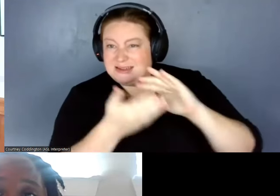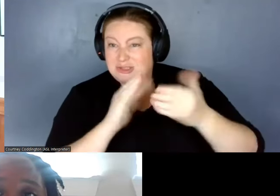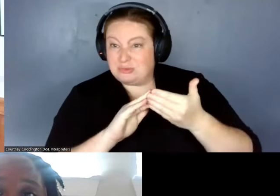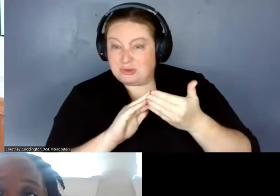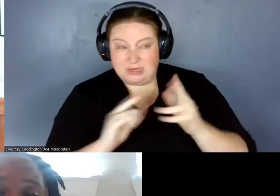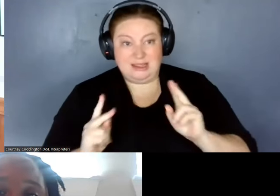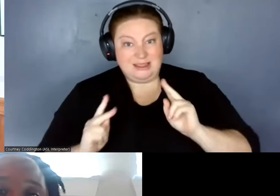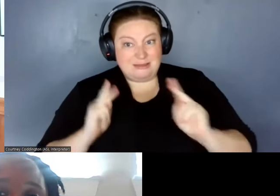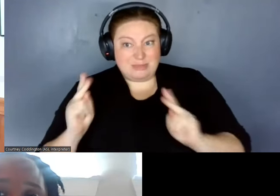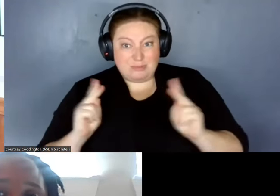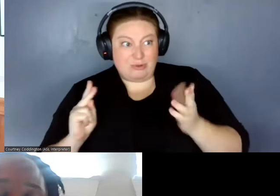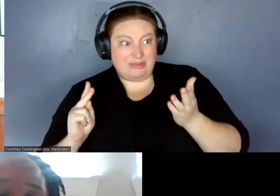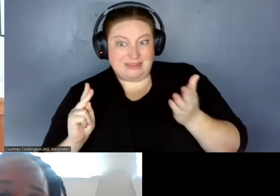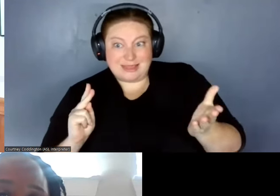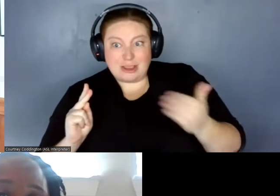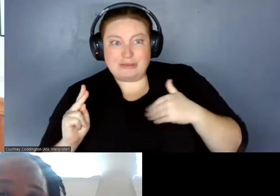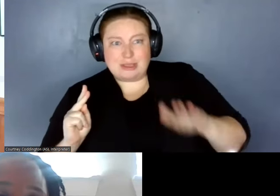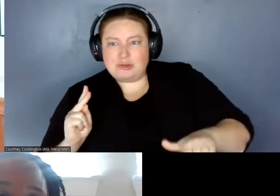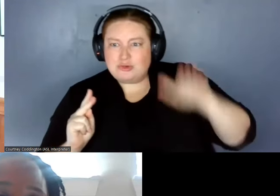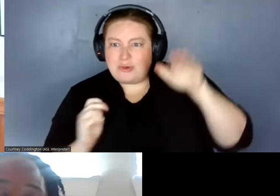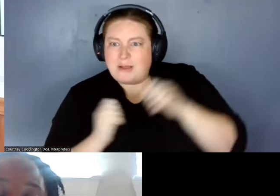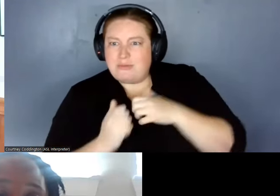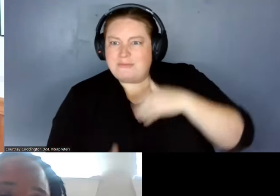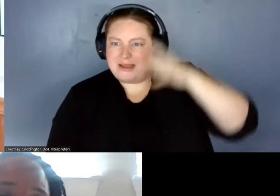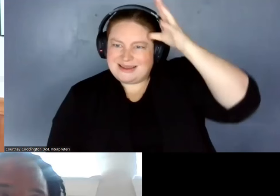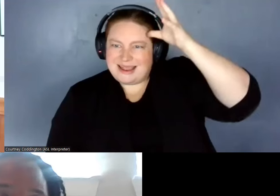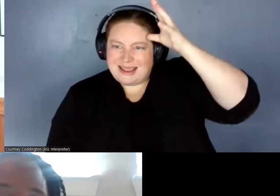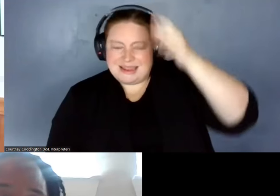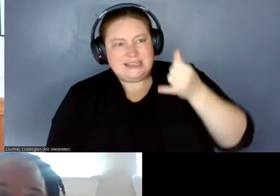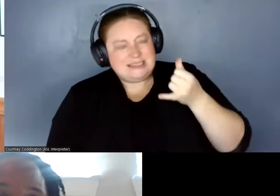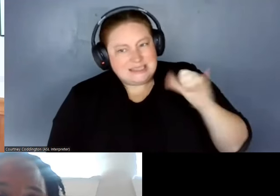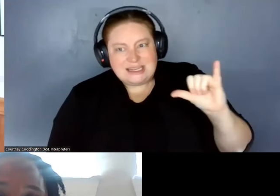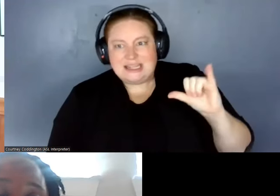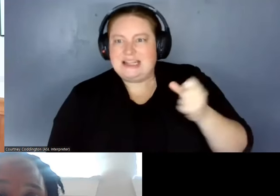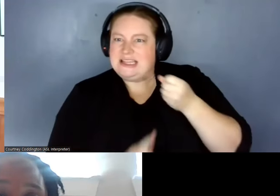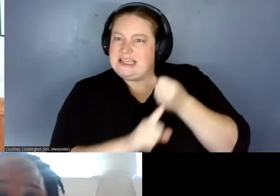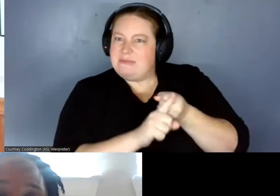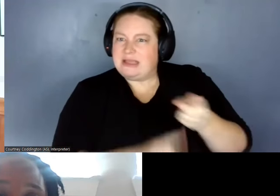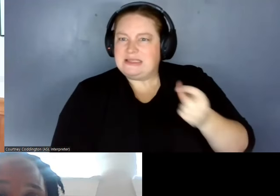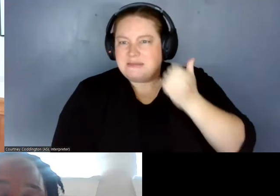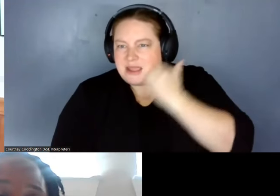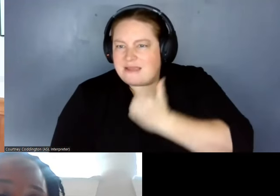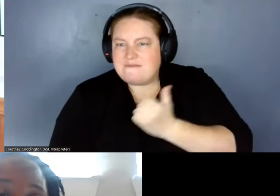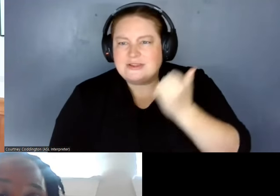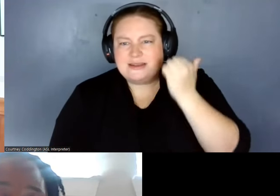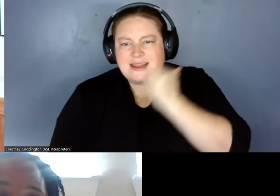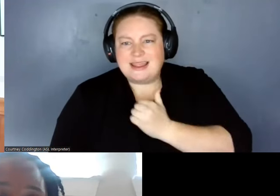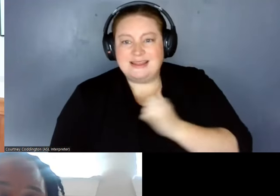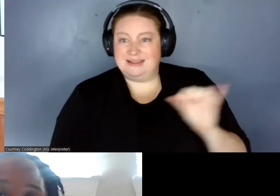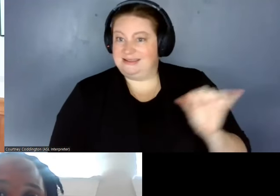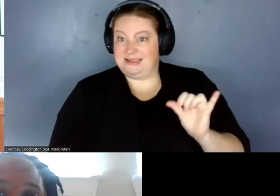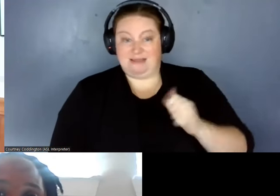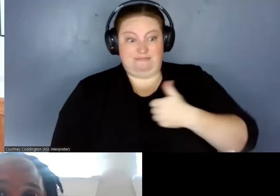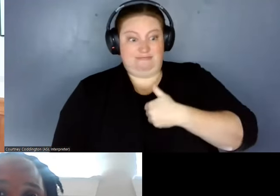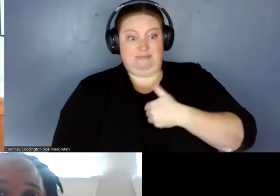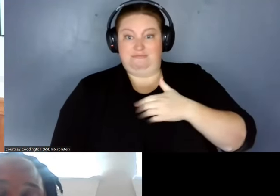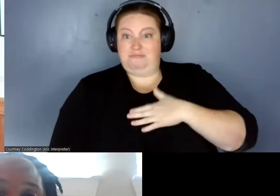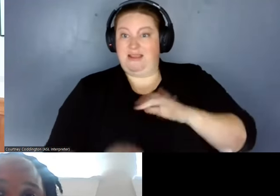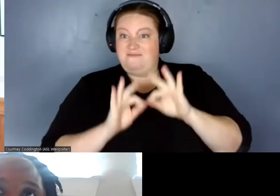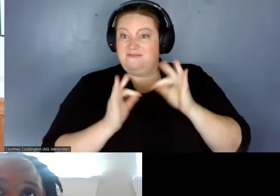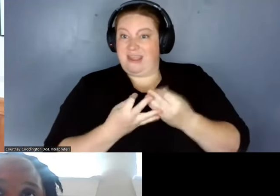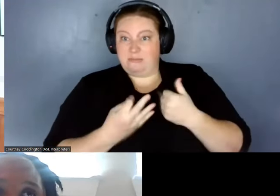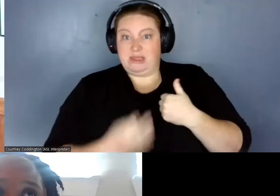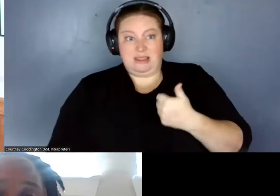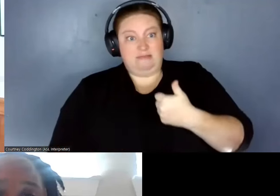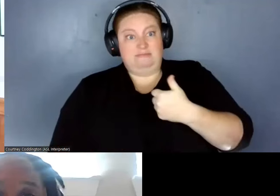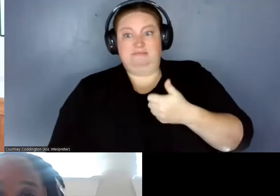that grew up with my dad, and this is still affecting them, just as it is myself and my family. And when